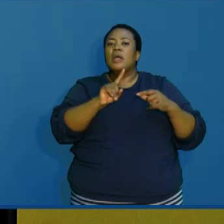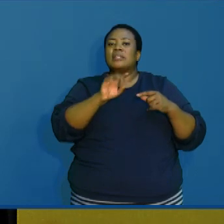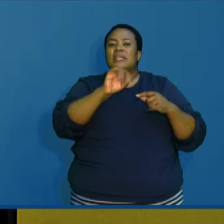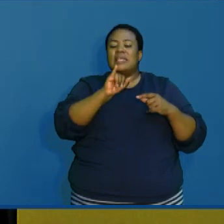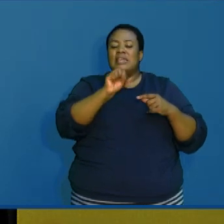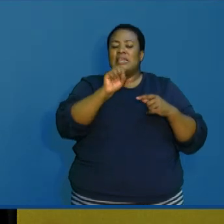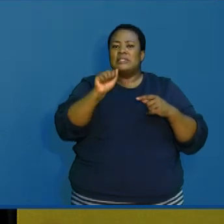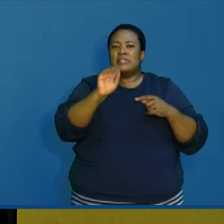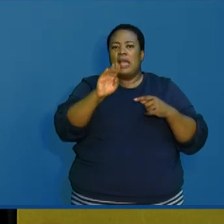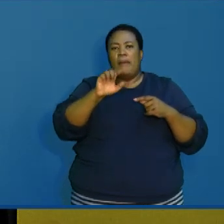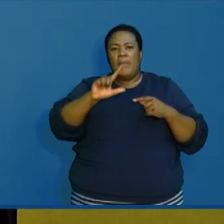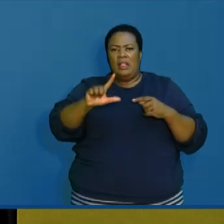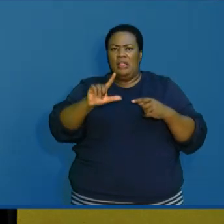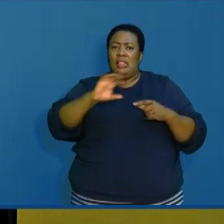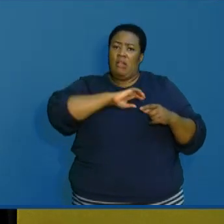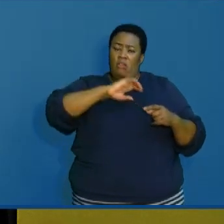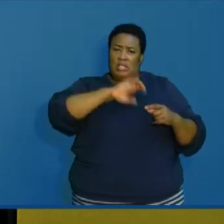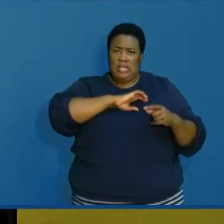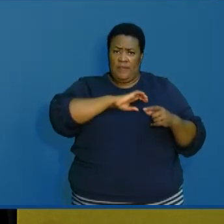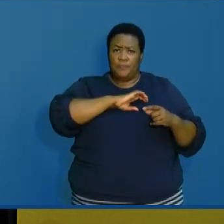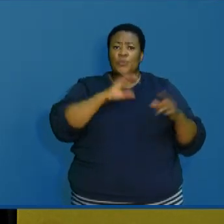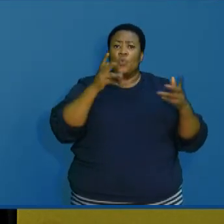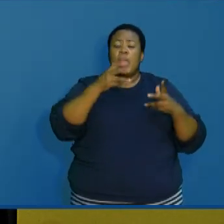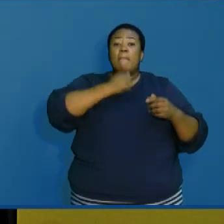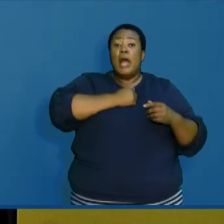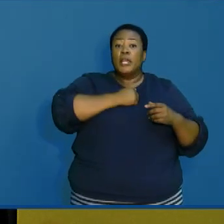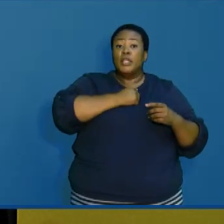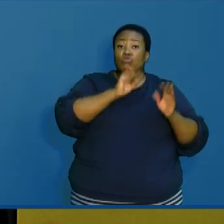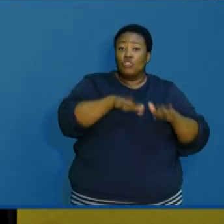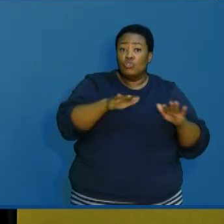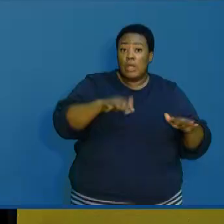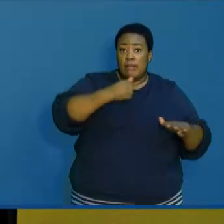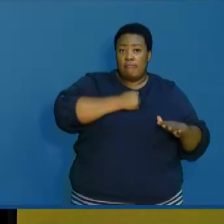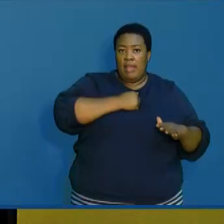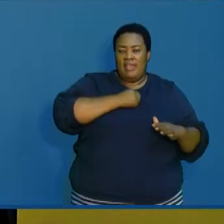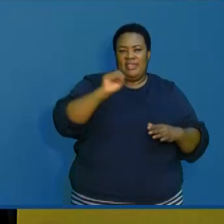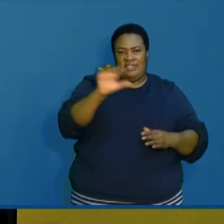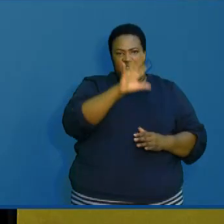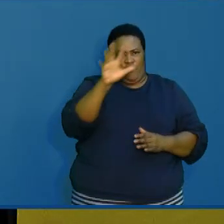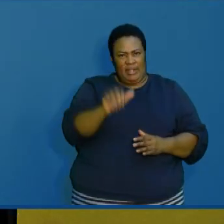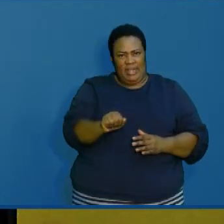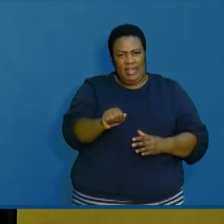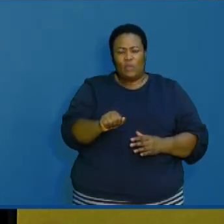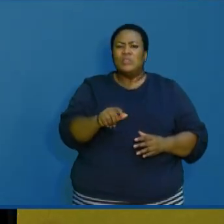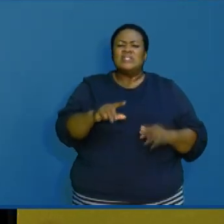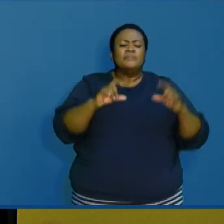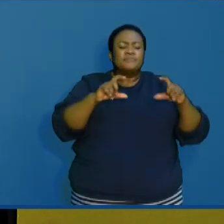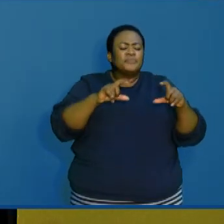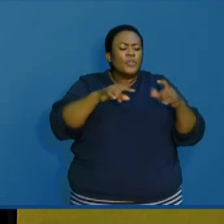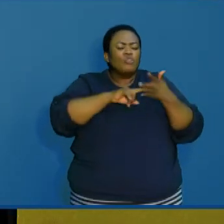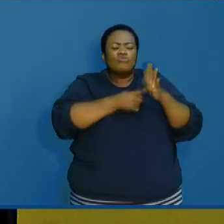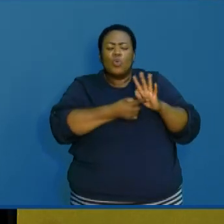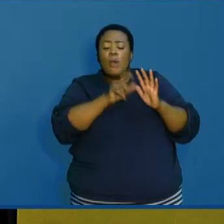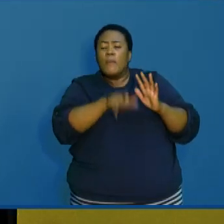come across in My Children, My Africa. Do you see that it says reveal about that character? It means